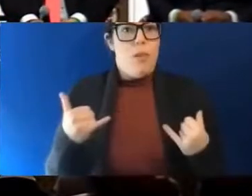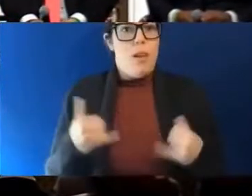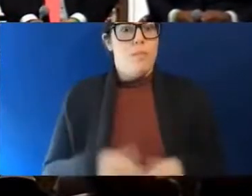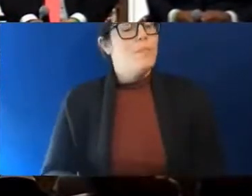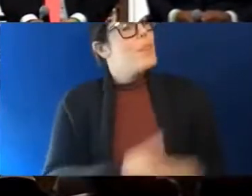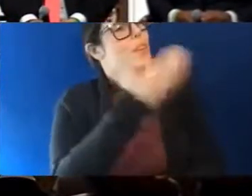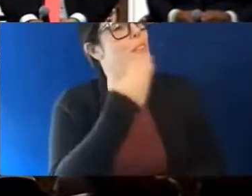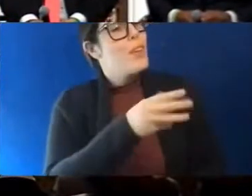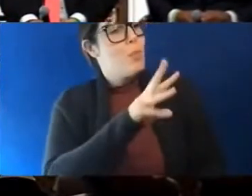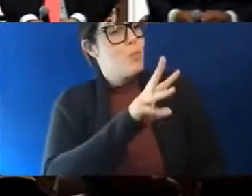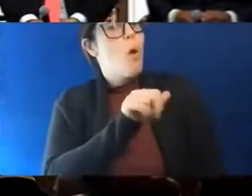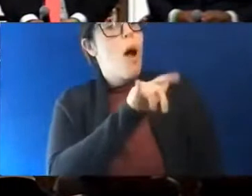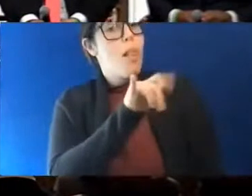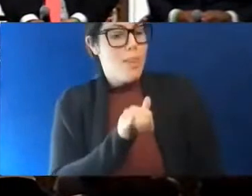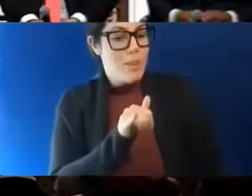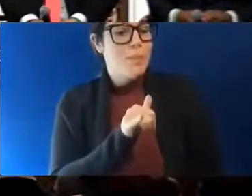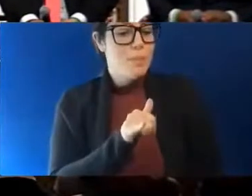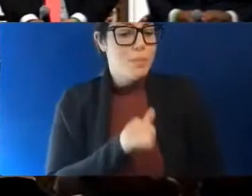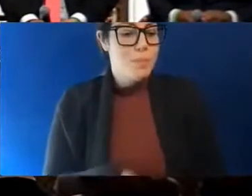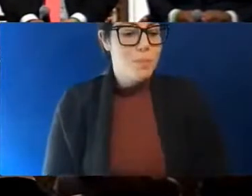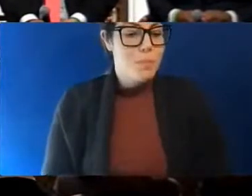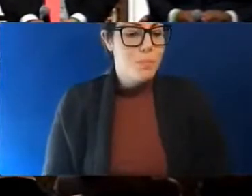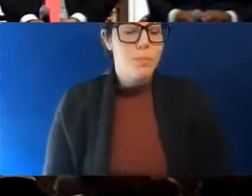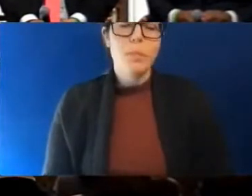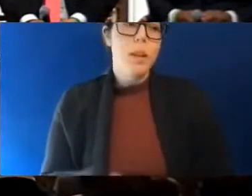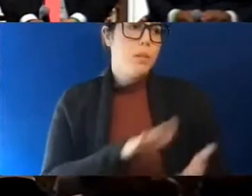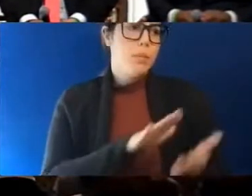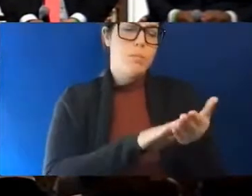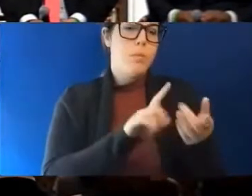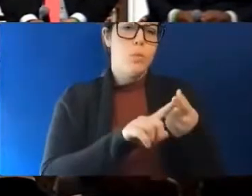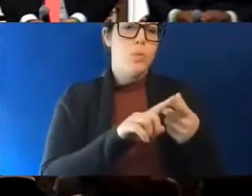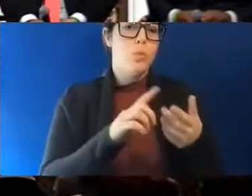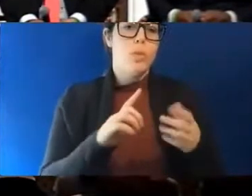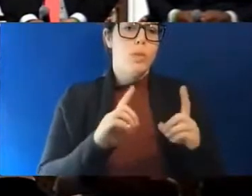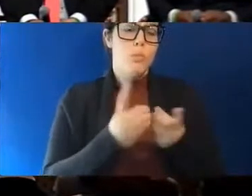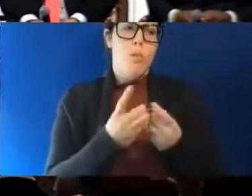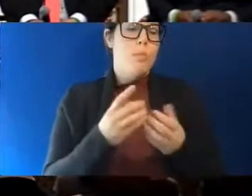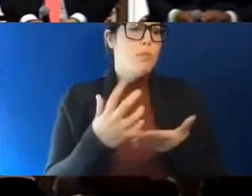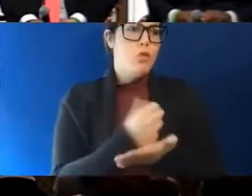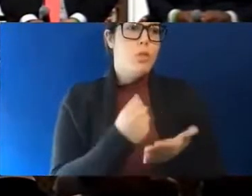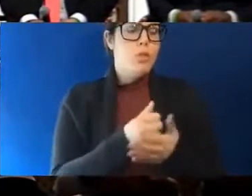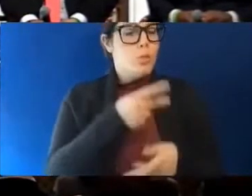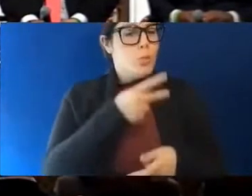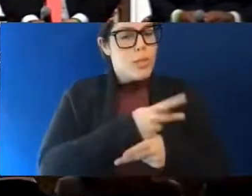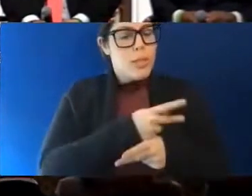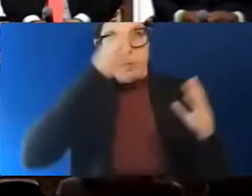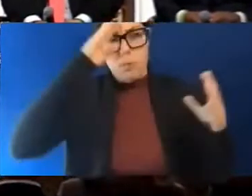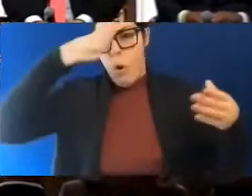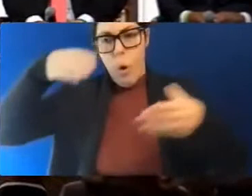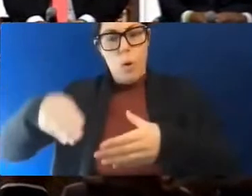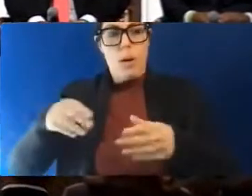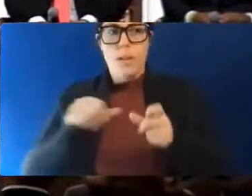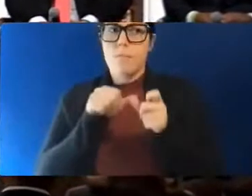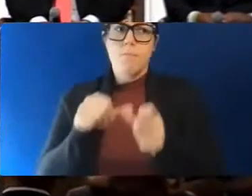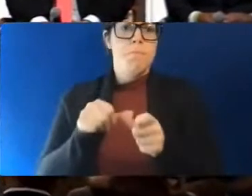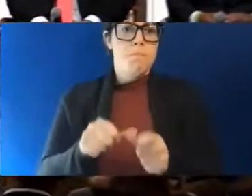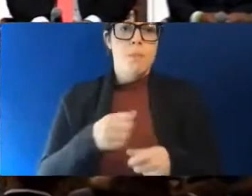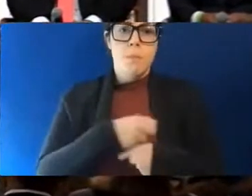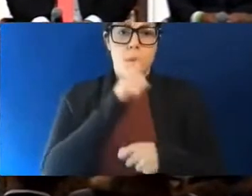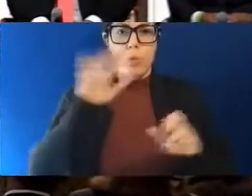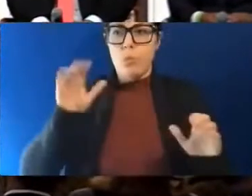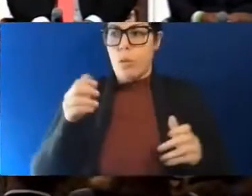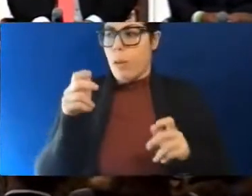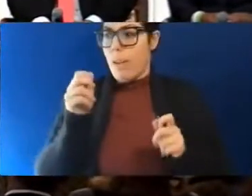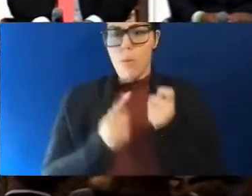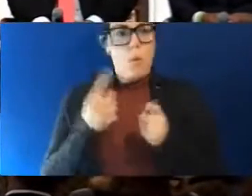Thank you, Wally. And huge kudos to the Treasury Department to continue to keep this focus and to bring us all together. So